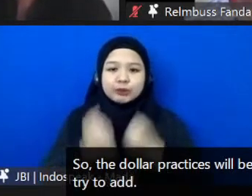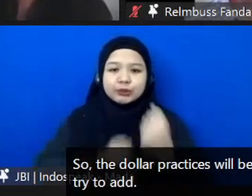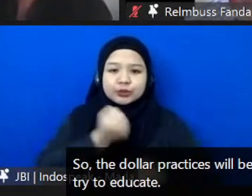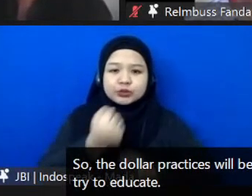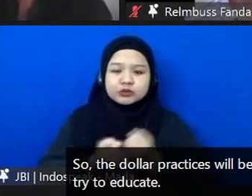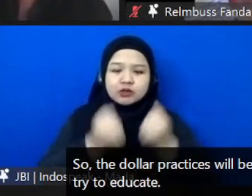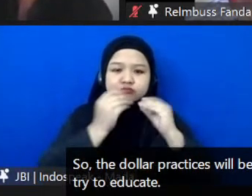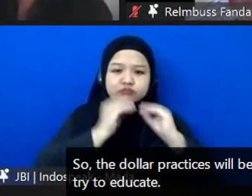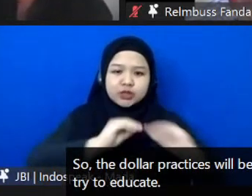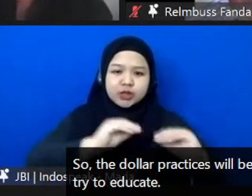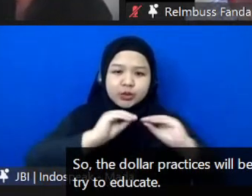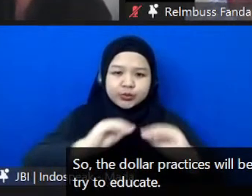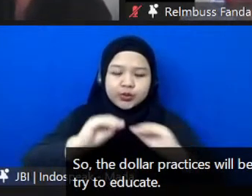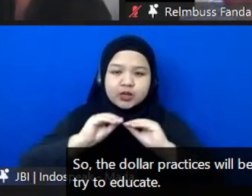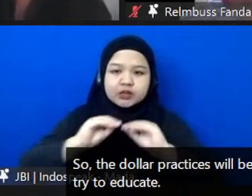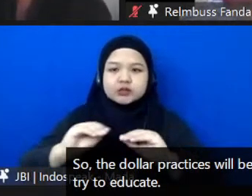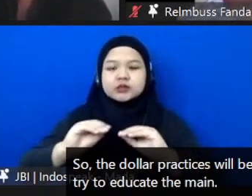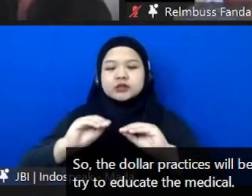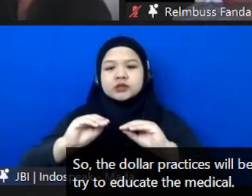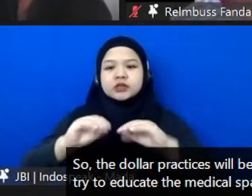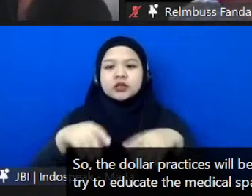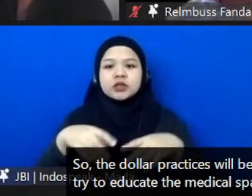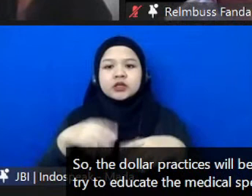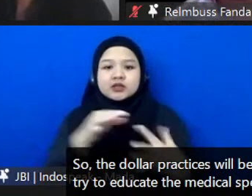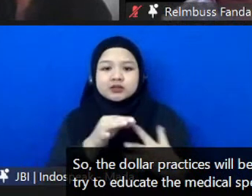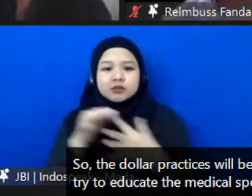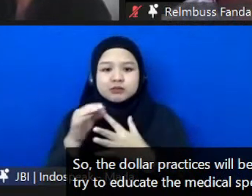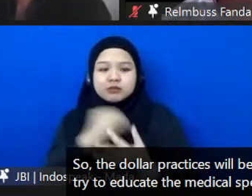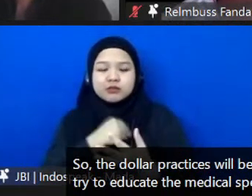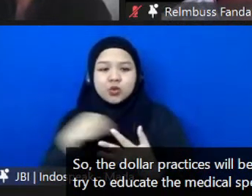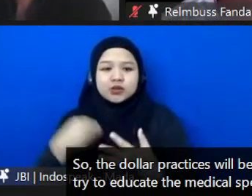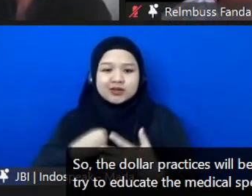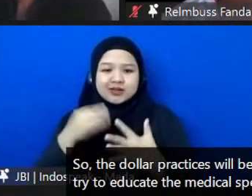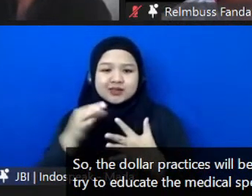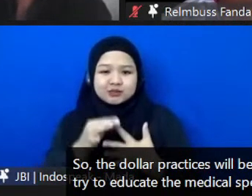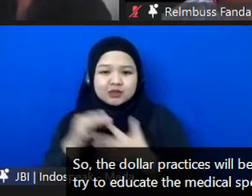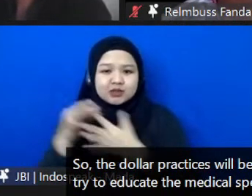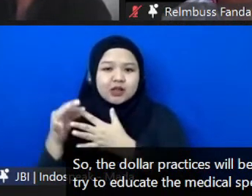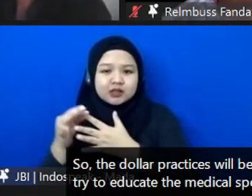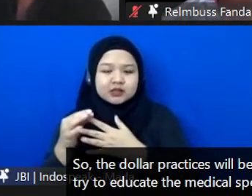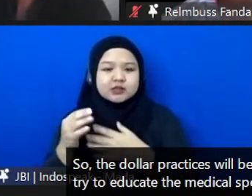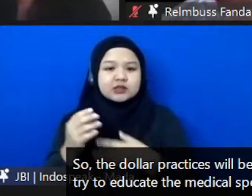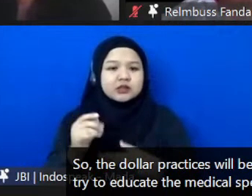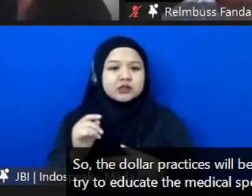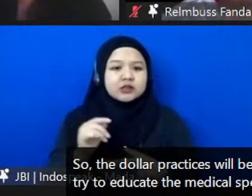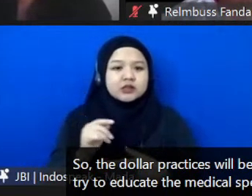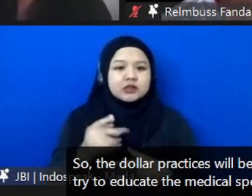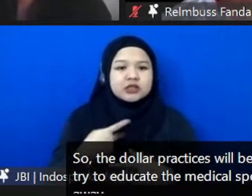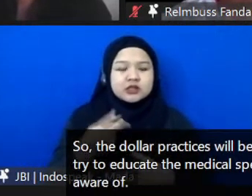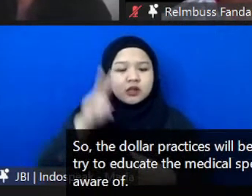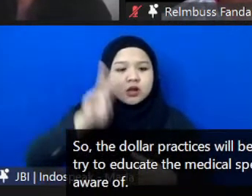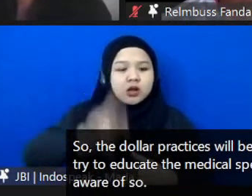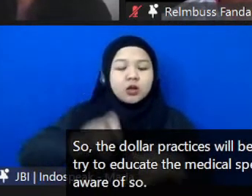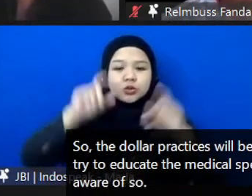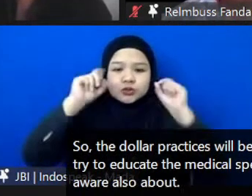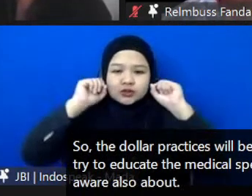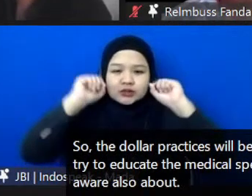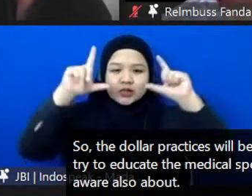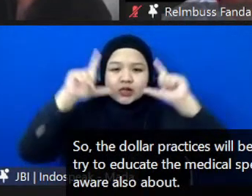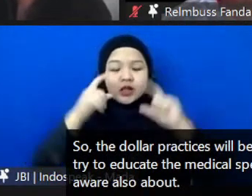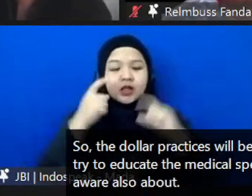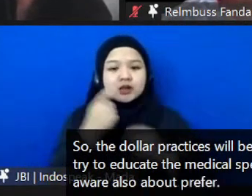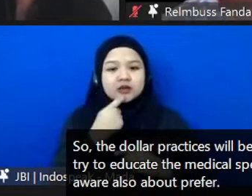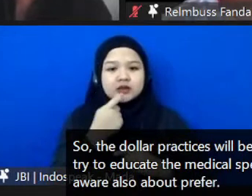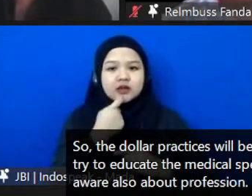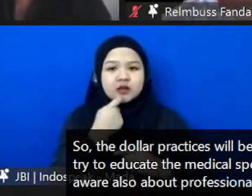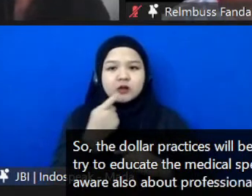educate the medical specialists, we have to be aware also about the